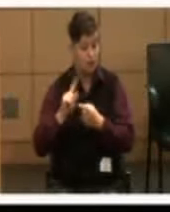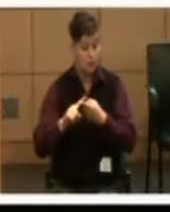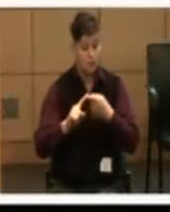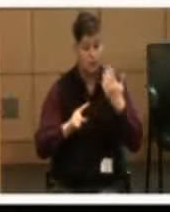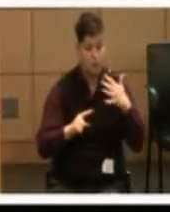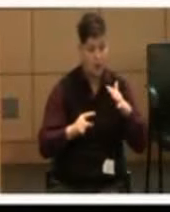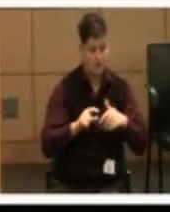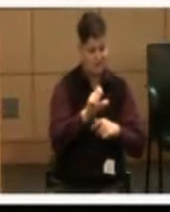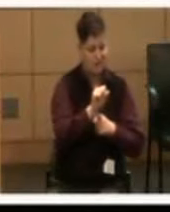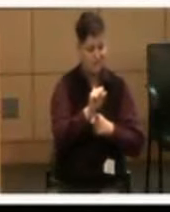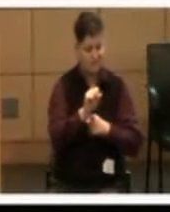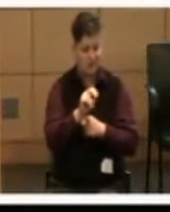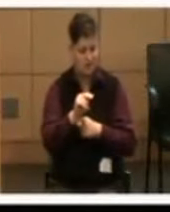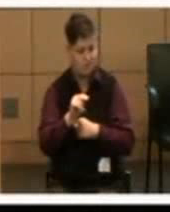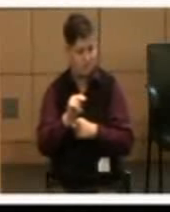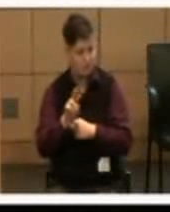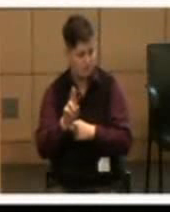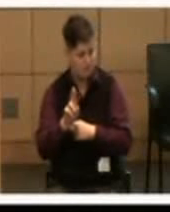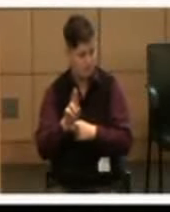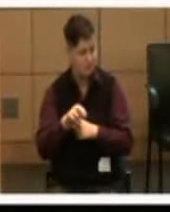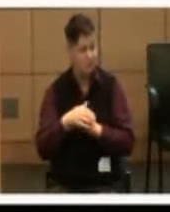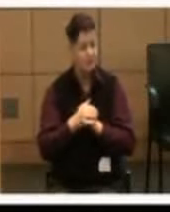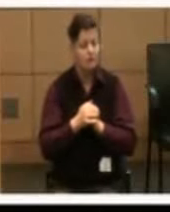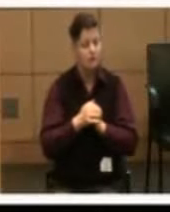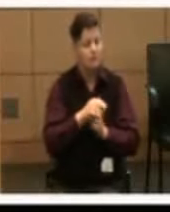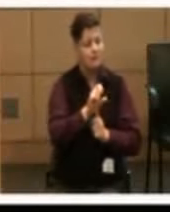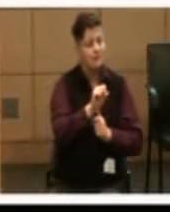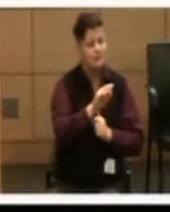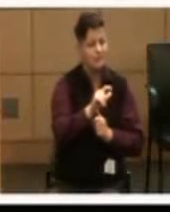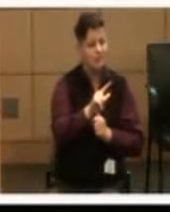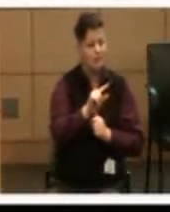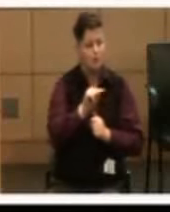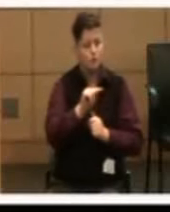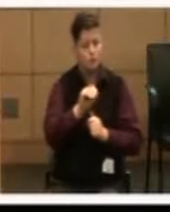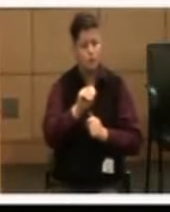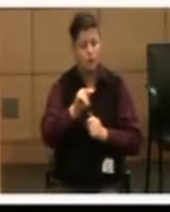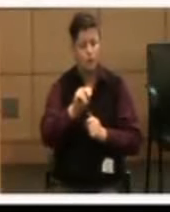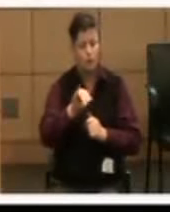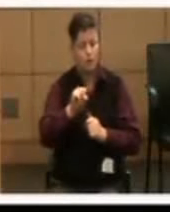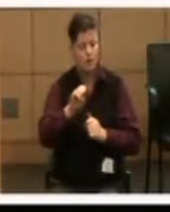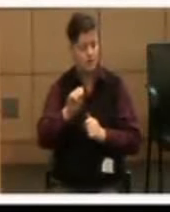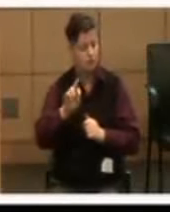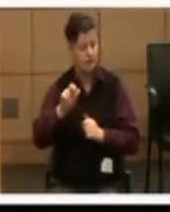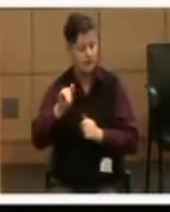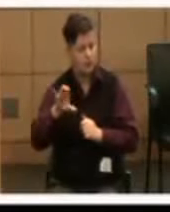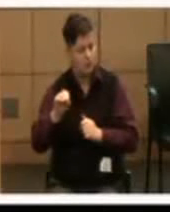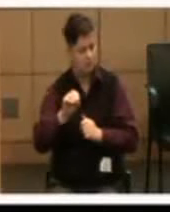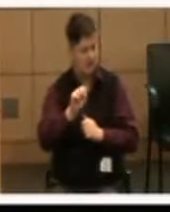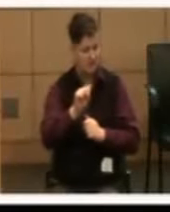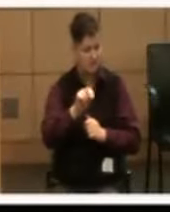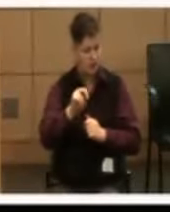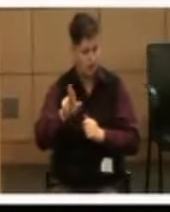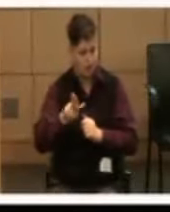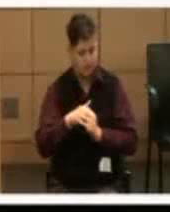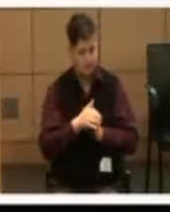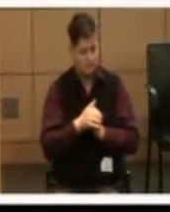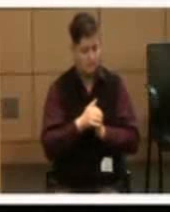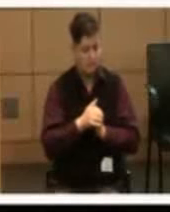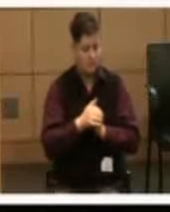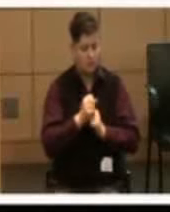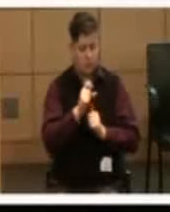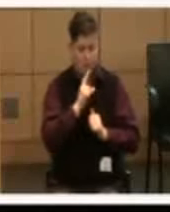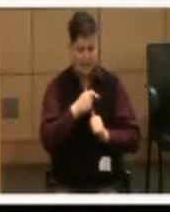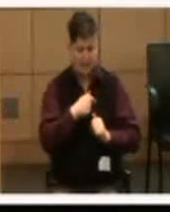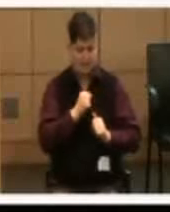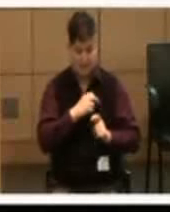SNR, for infants prior to 6 months of age is generally pretty good, since they're in close proximity to